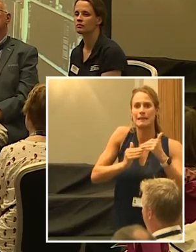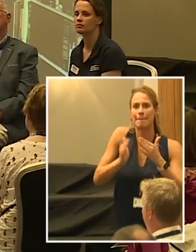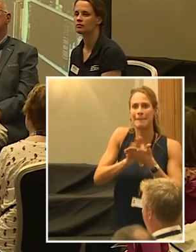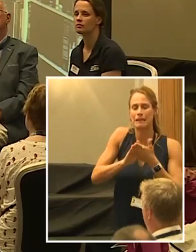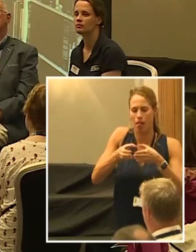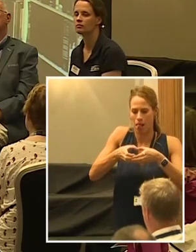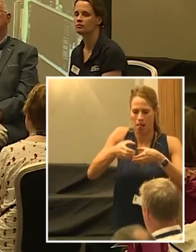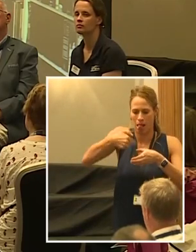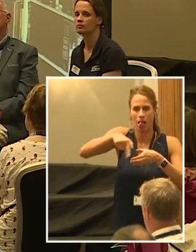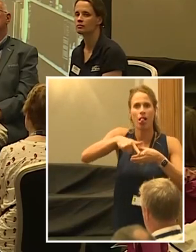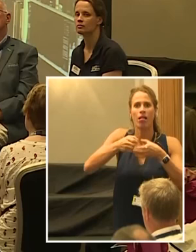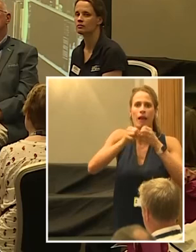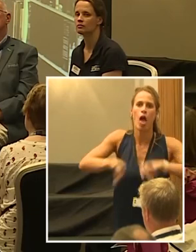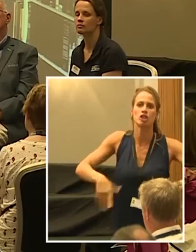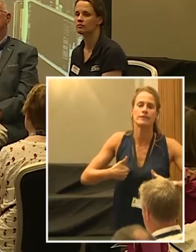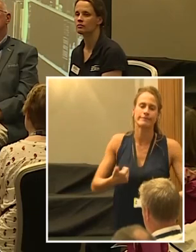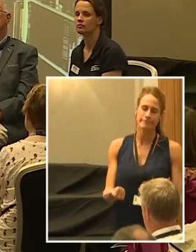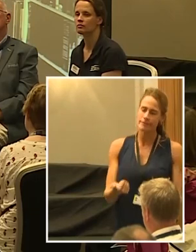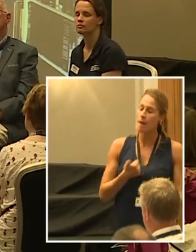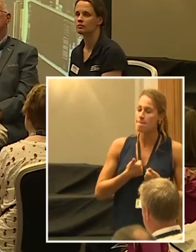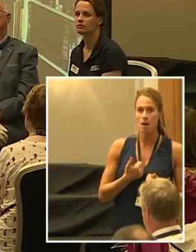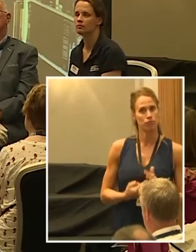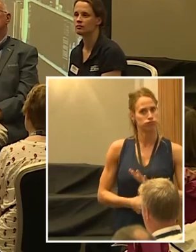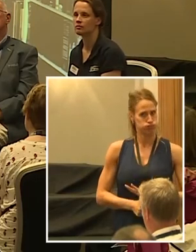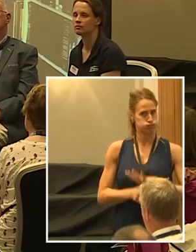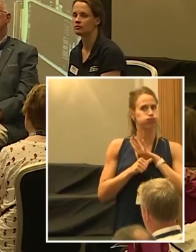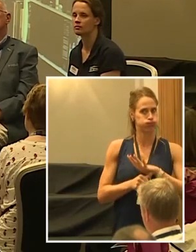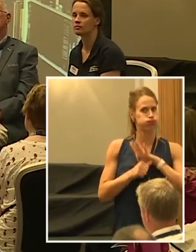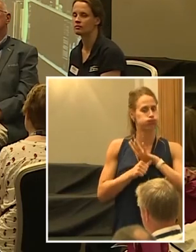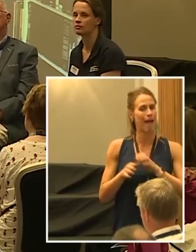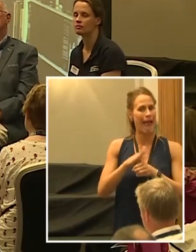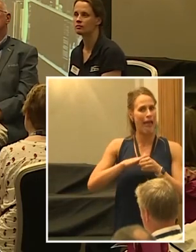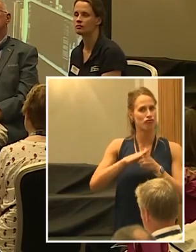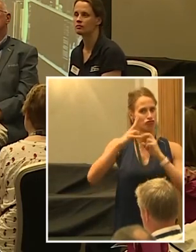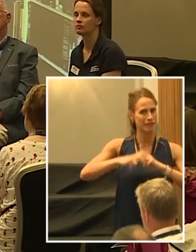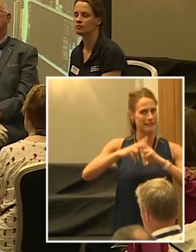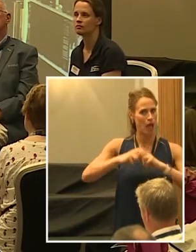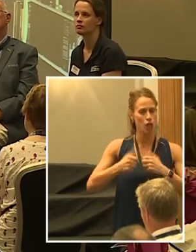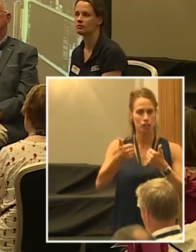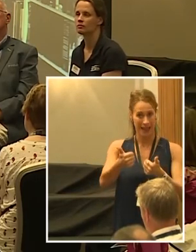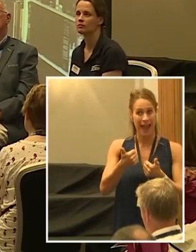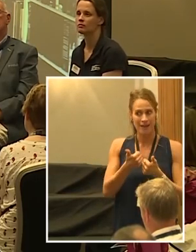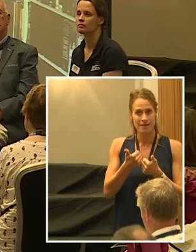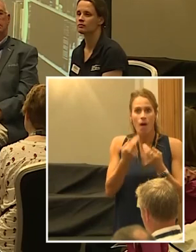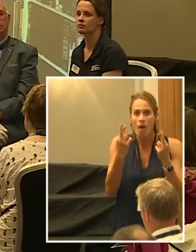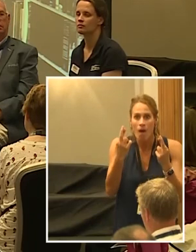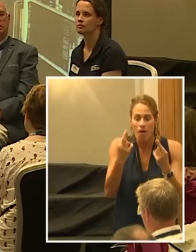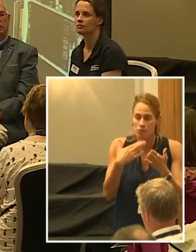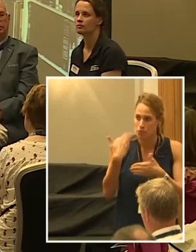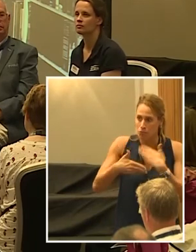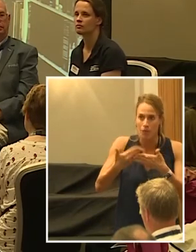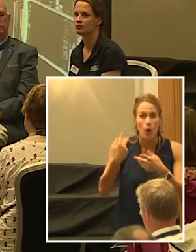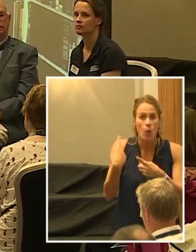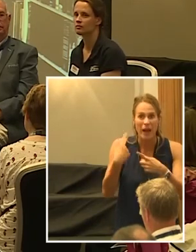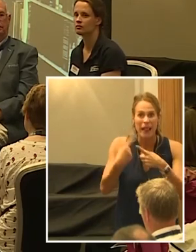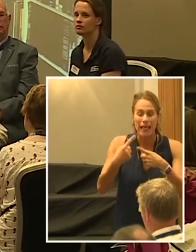an extremely impressive area of research, and one that's moving very, very